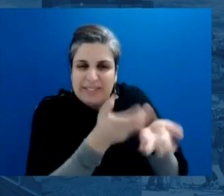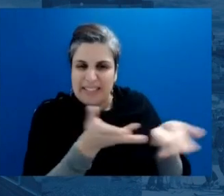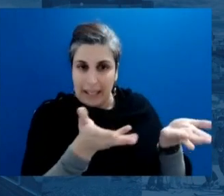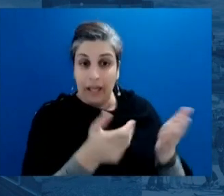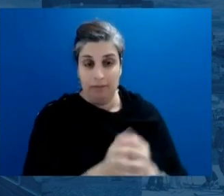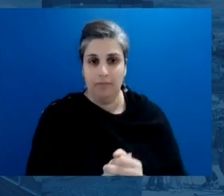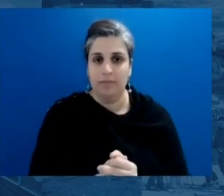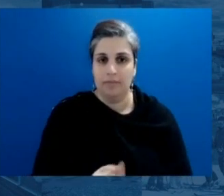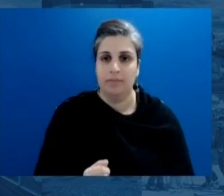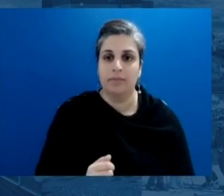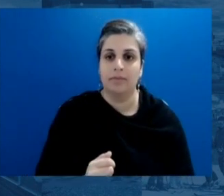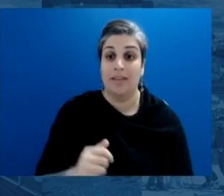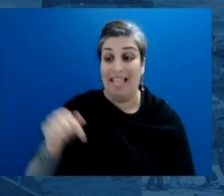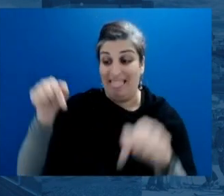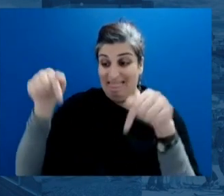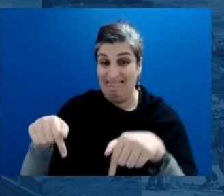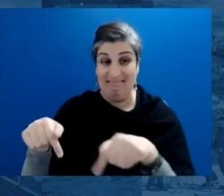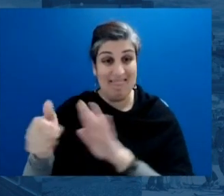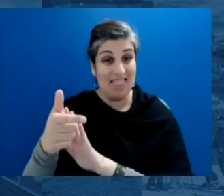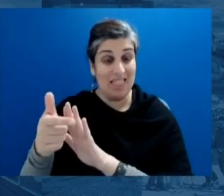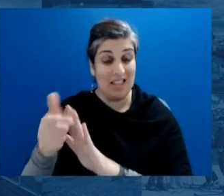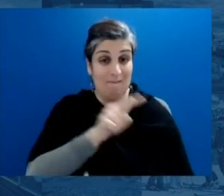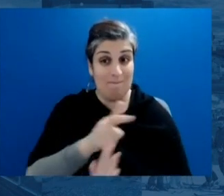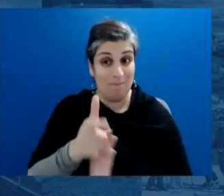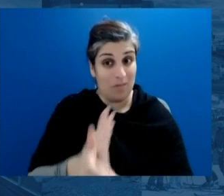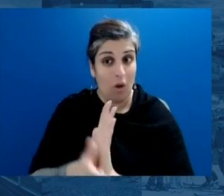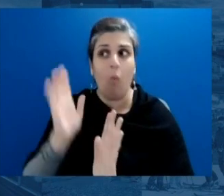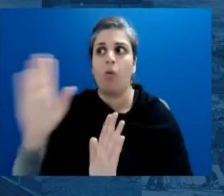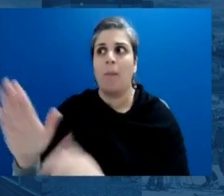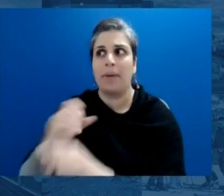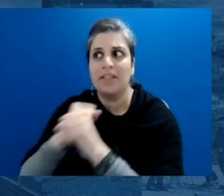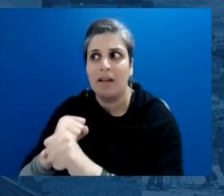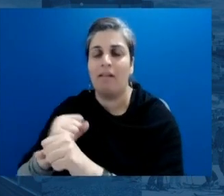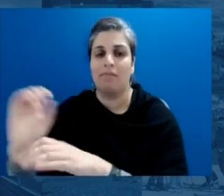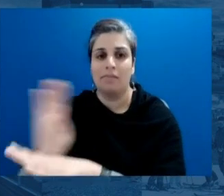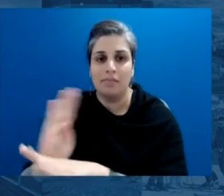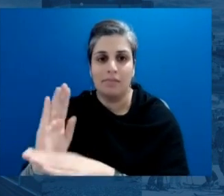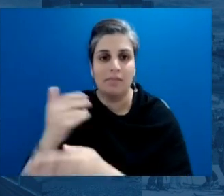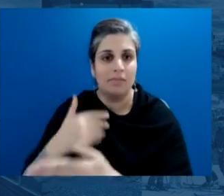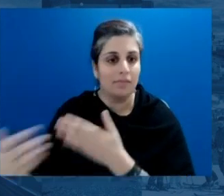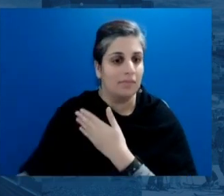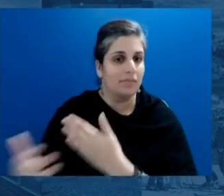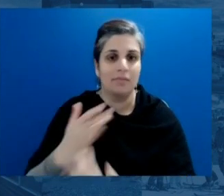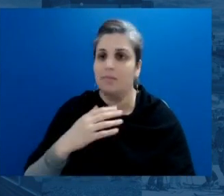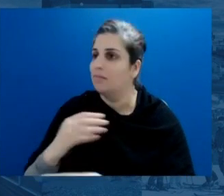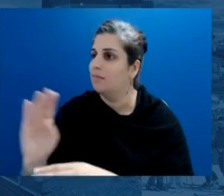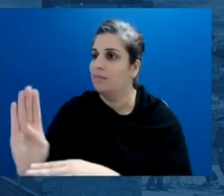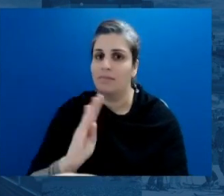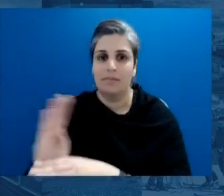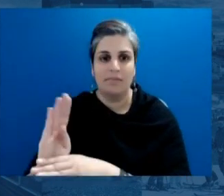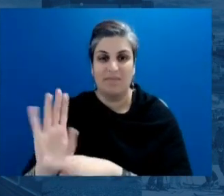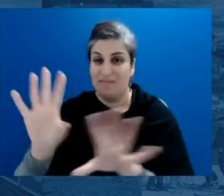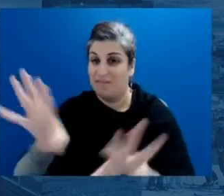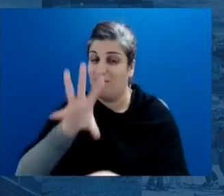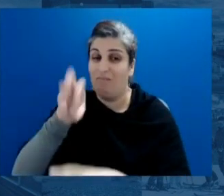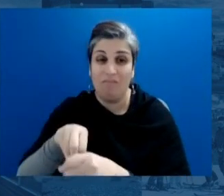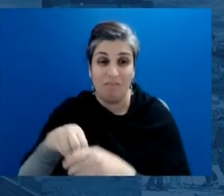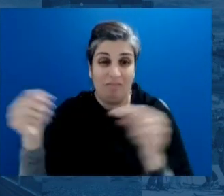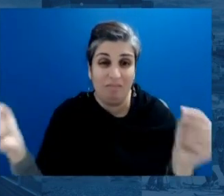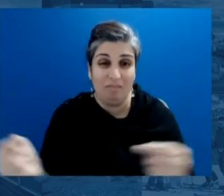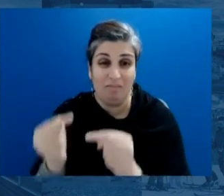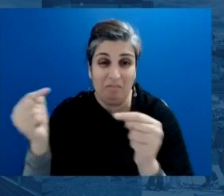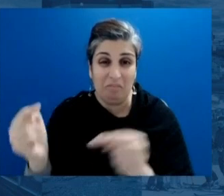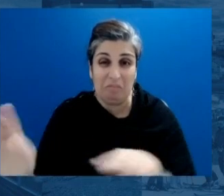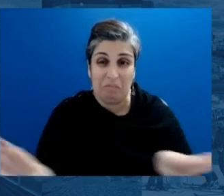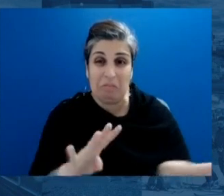And with this legislation, we will protect businesses, even where the businesses engage in harmful conduct that doesn't involve